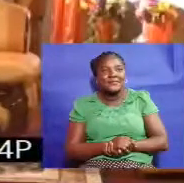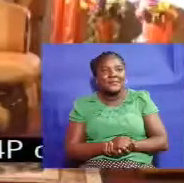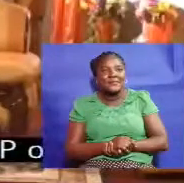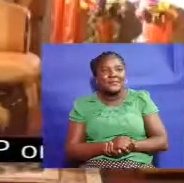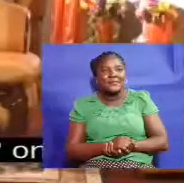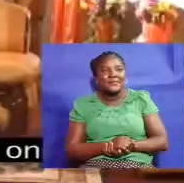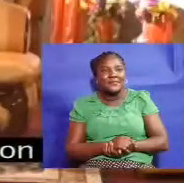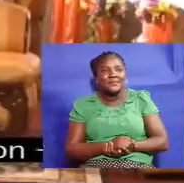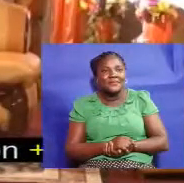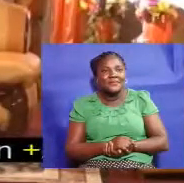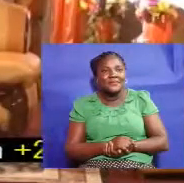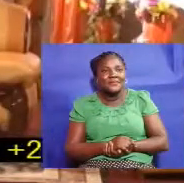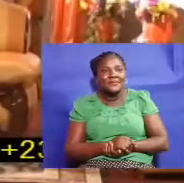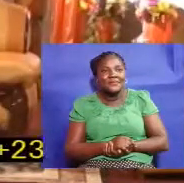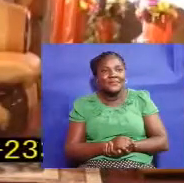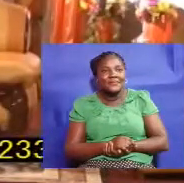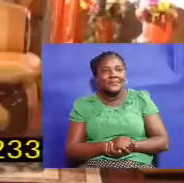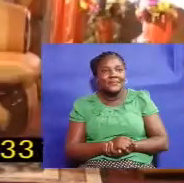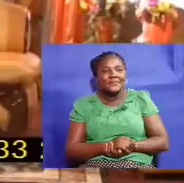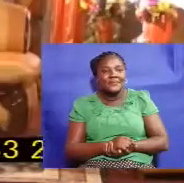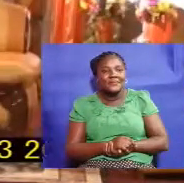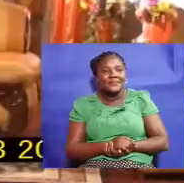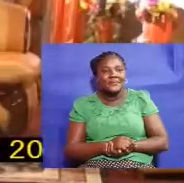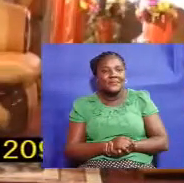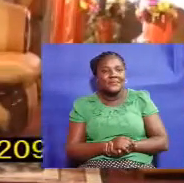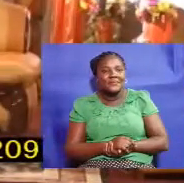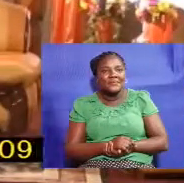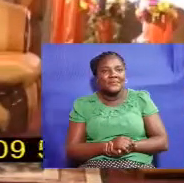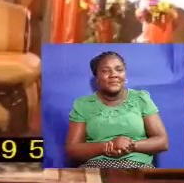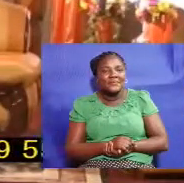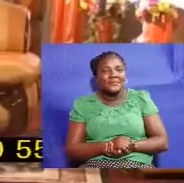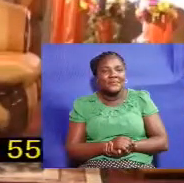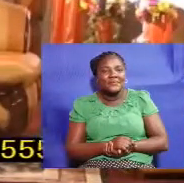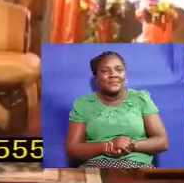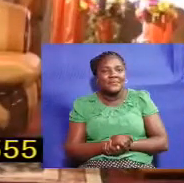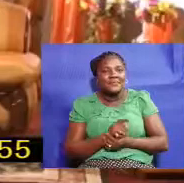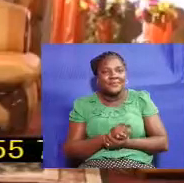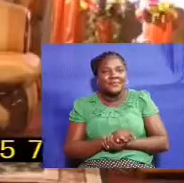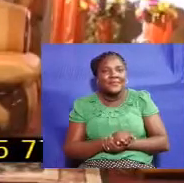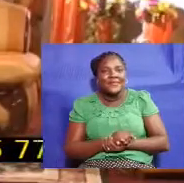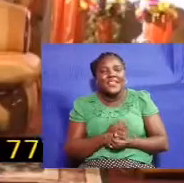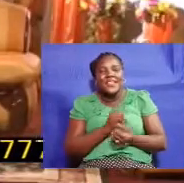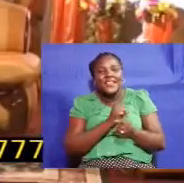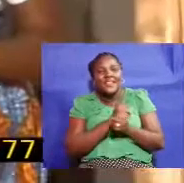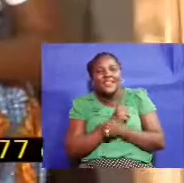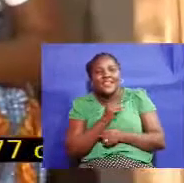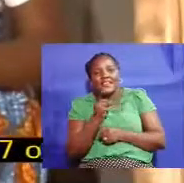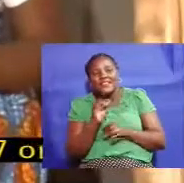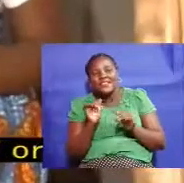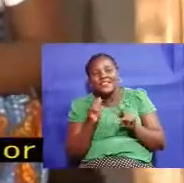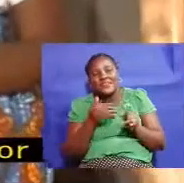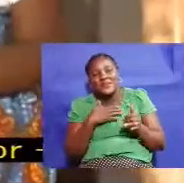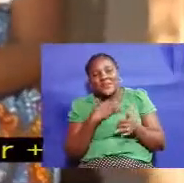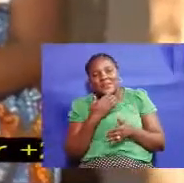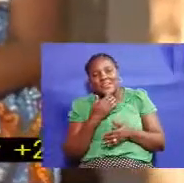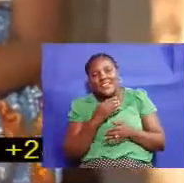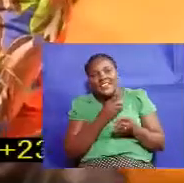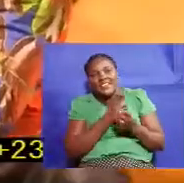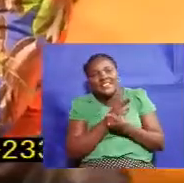That's my girl, and I'm so glad you are here. Abba, kindly get Edna something to drink, okay?